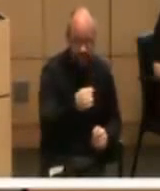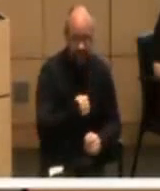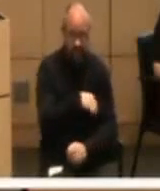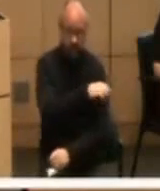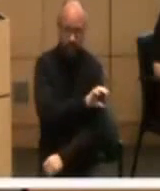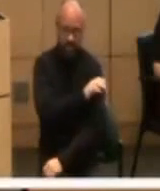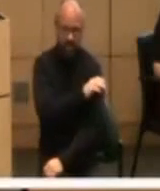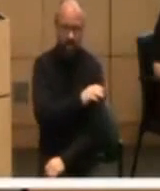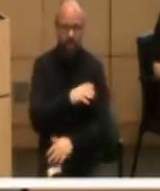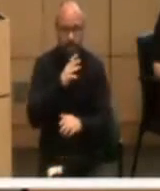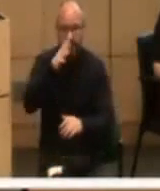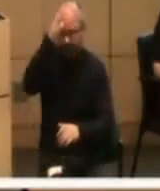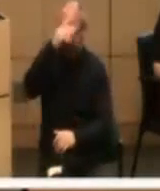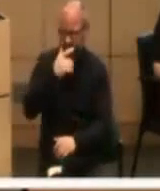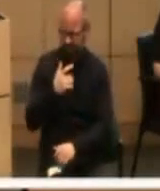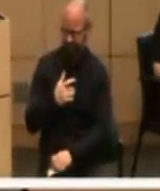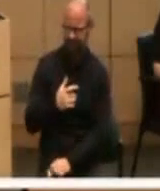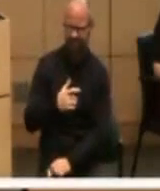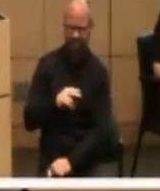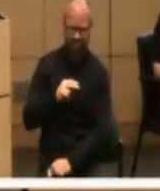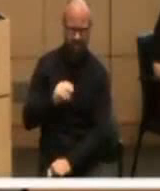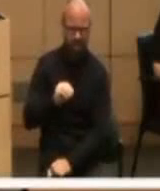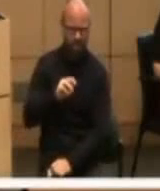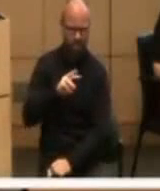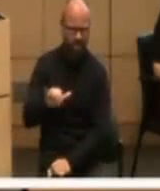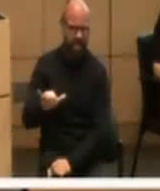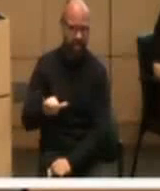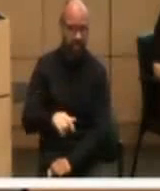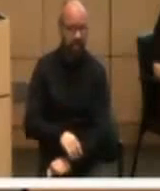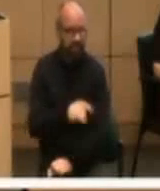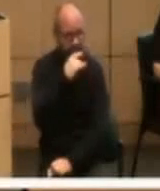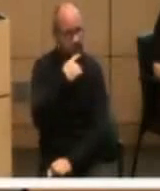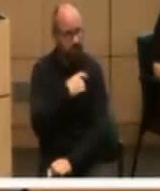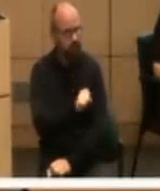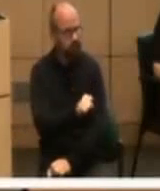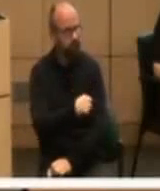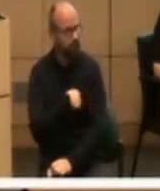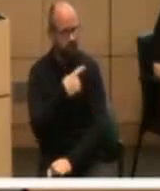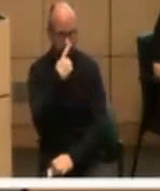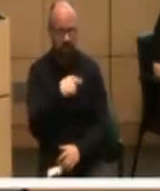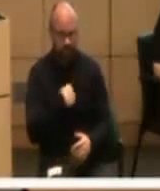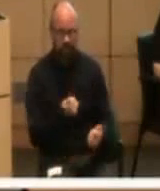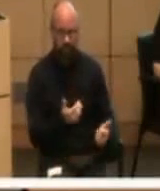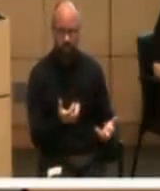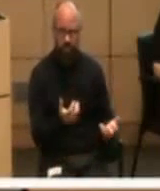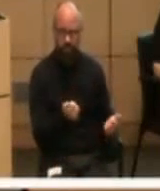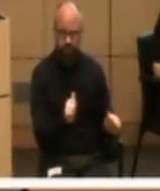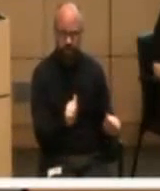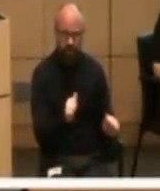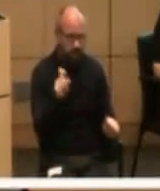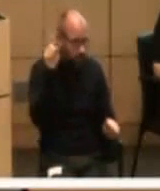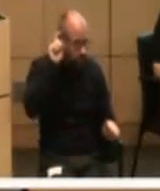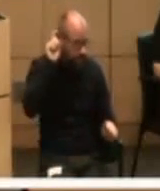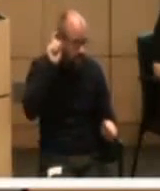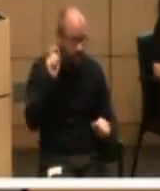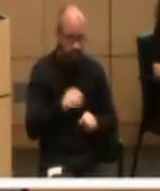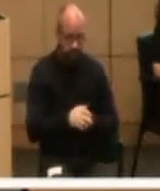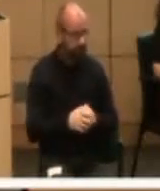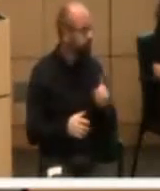he's gonna wear a hearing aid, and the kid's nodding, yeah, I want to try it. So I